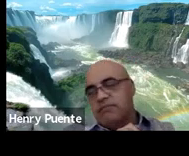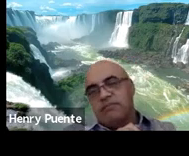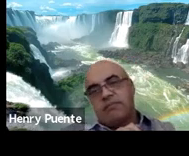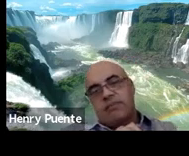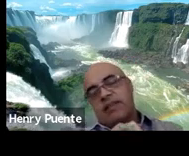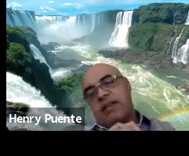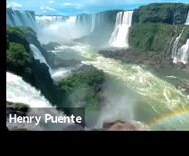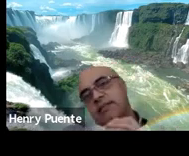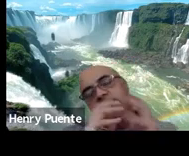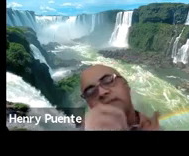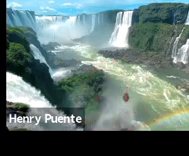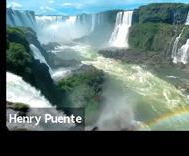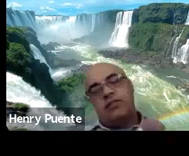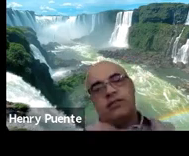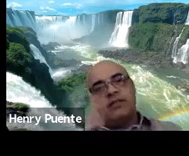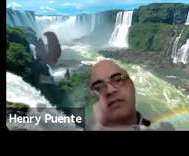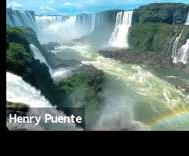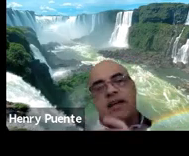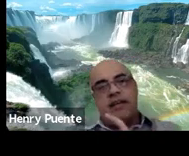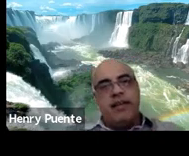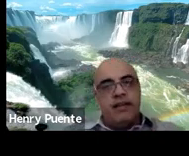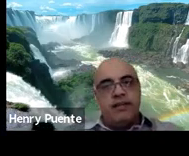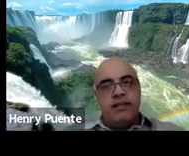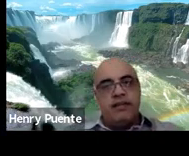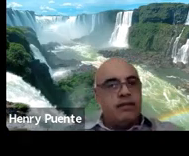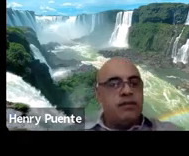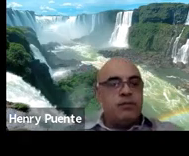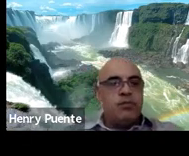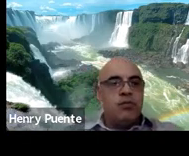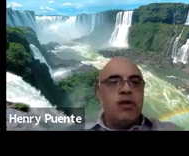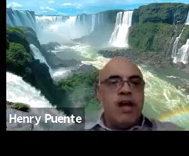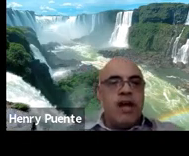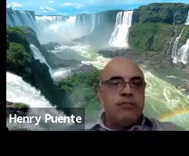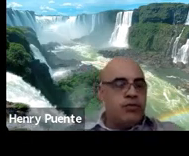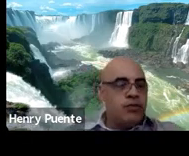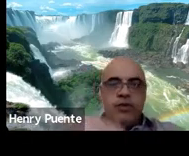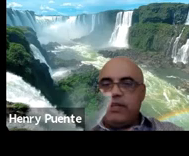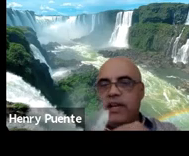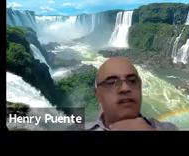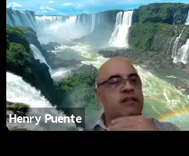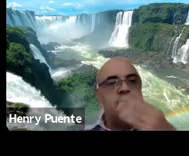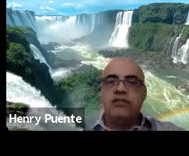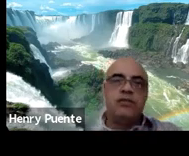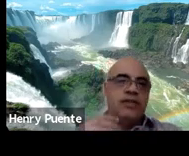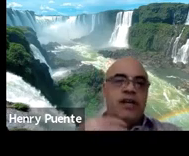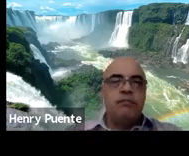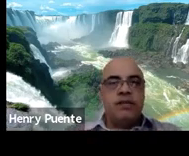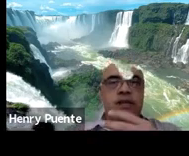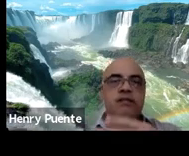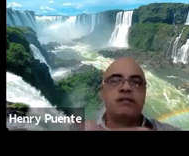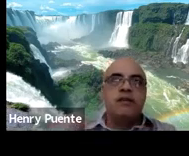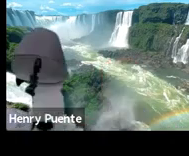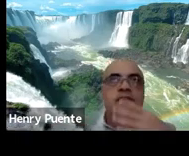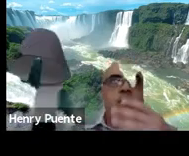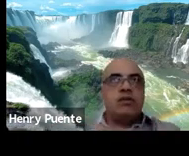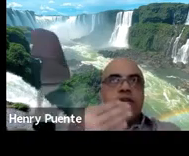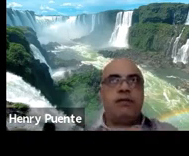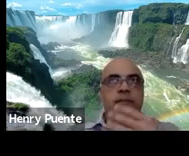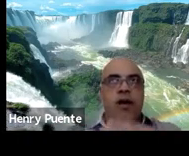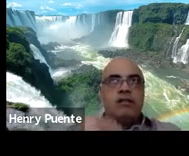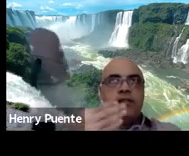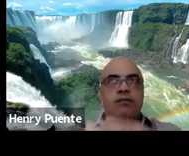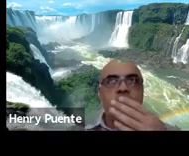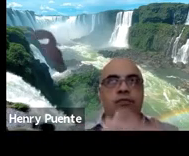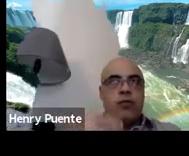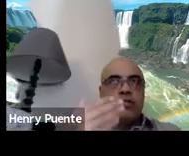up," then that kid is more apt to do it again and to do it again because they're